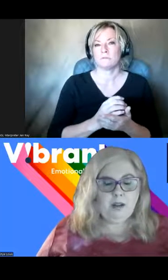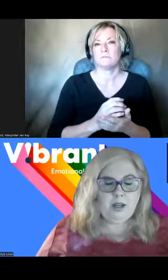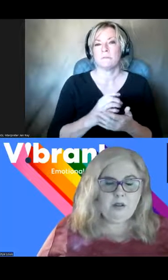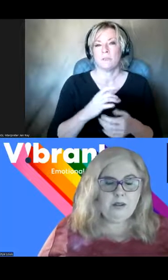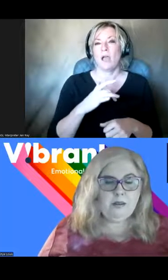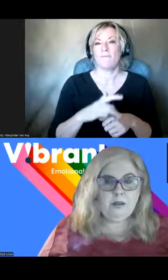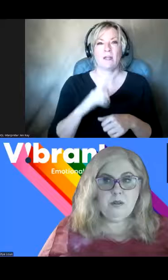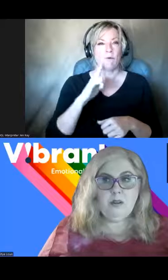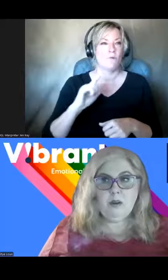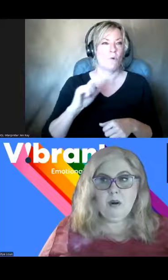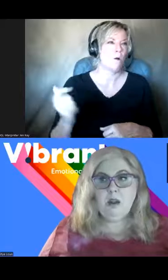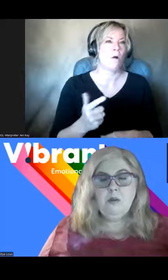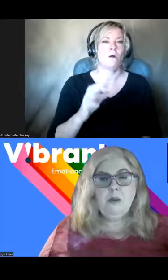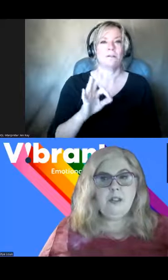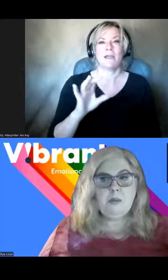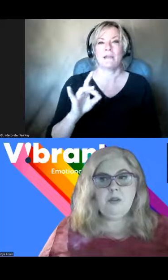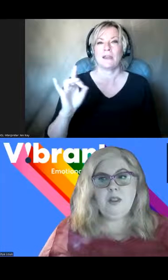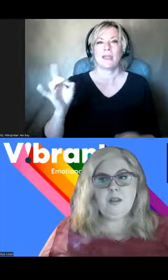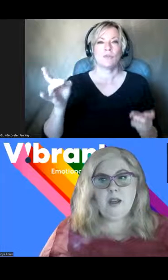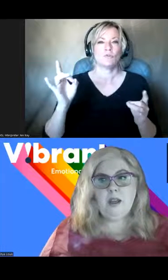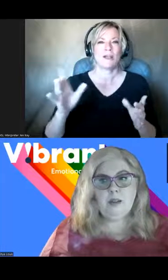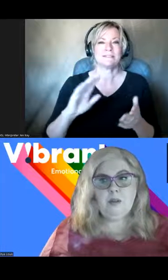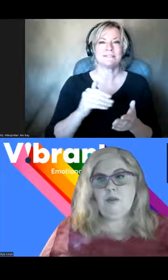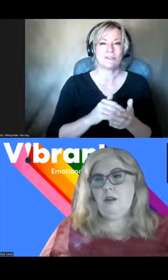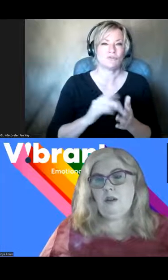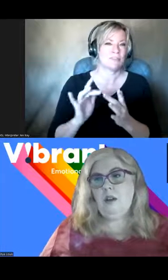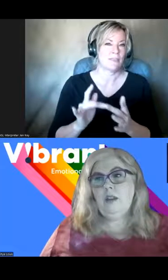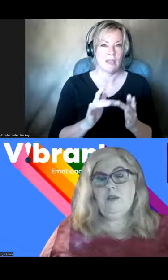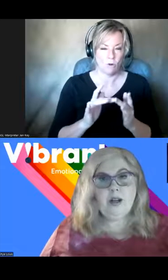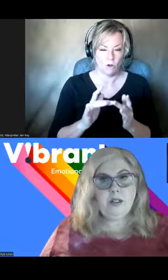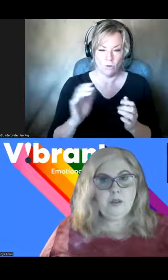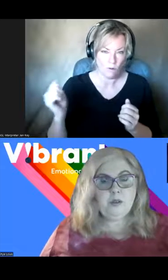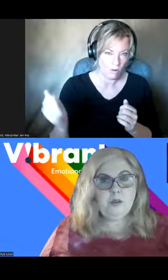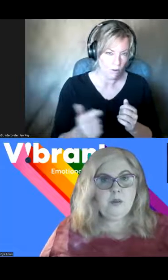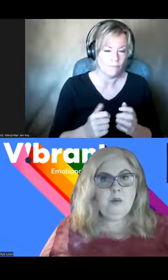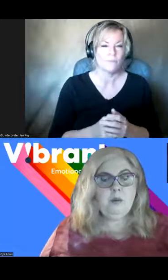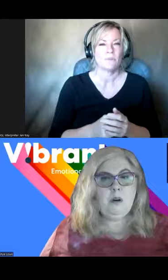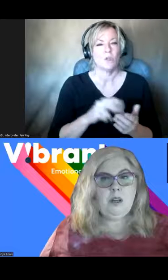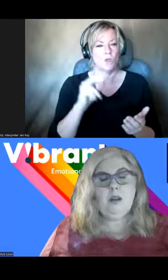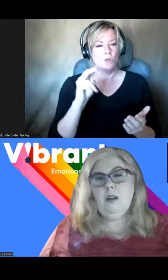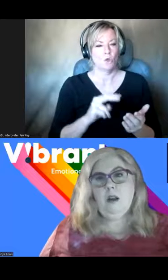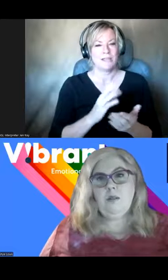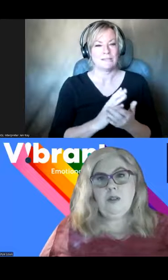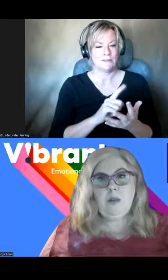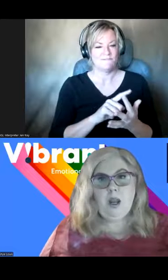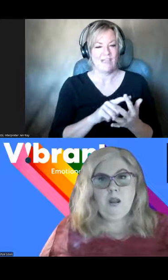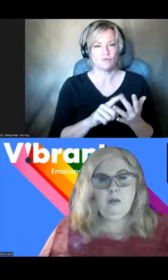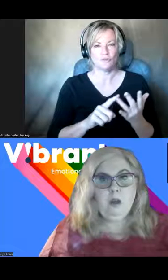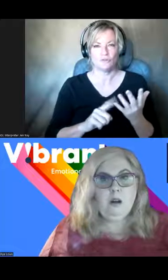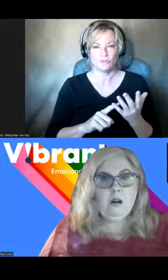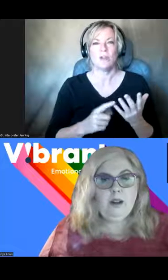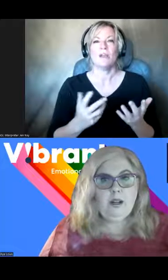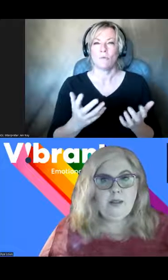for all 988 crisis centers in the network, really specifically looking at some of the factors so that we wanted to